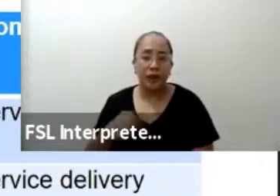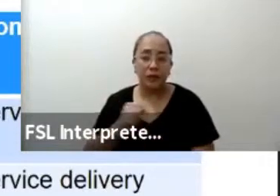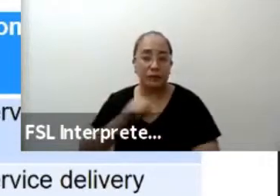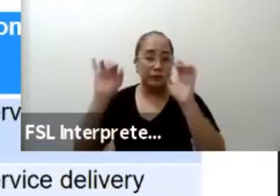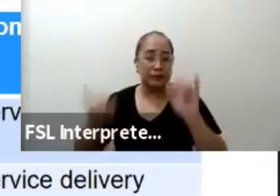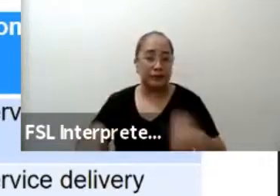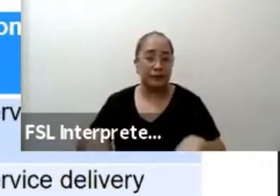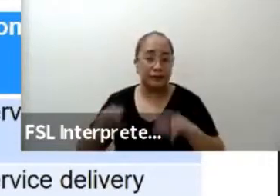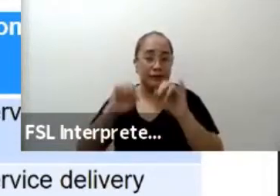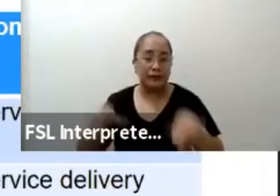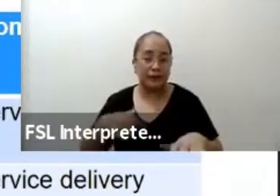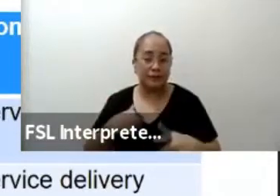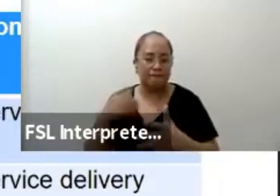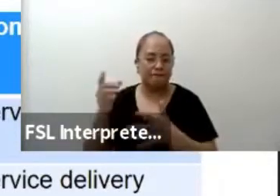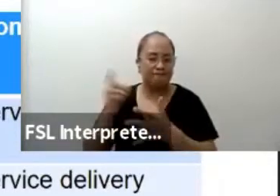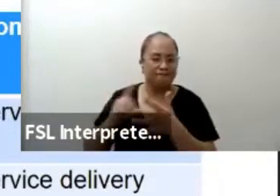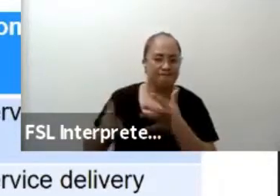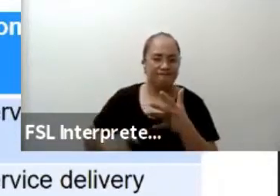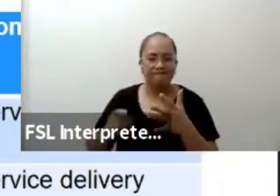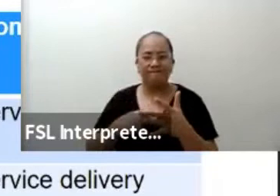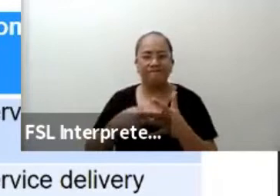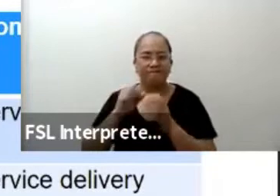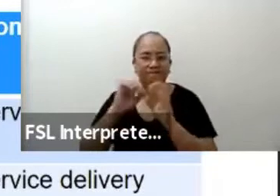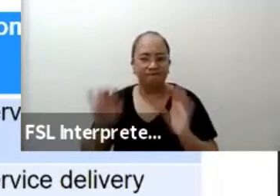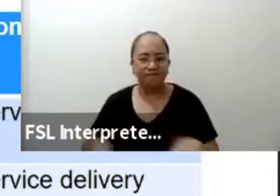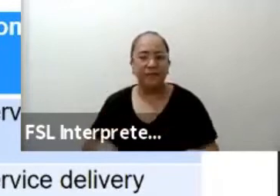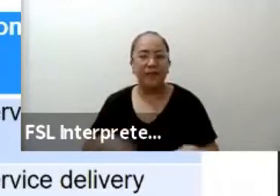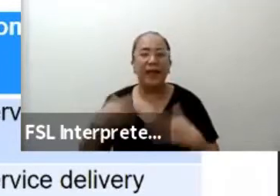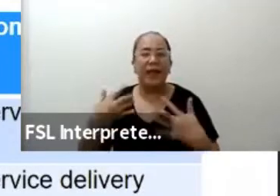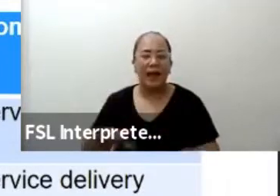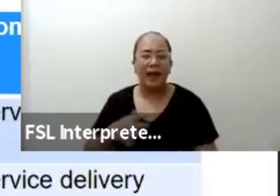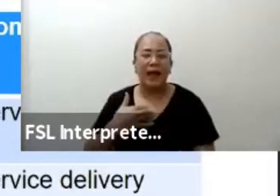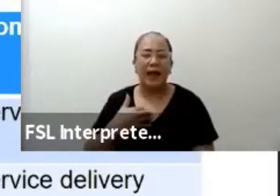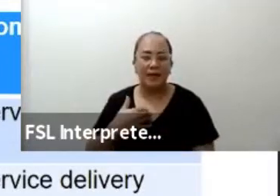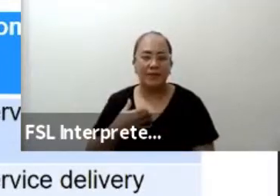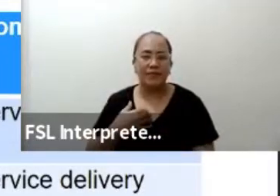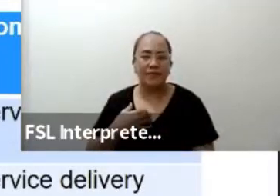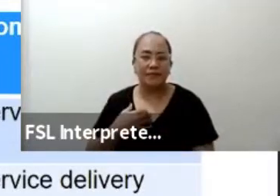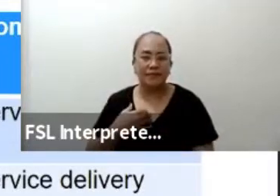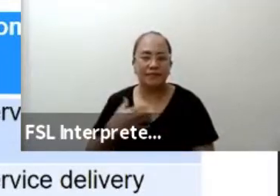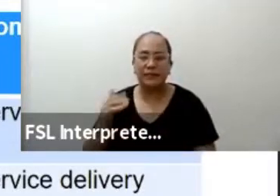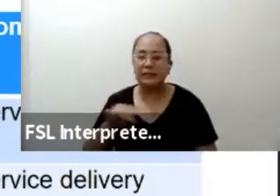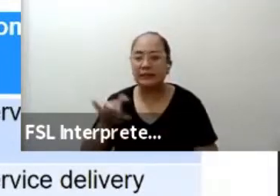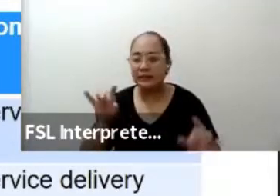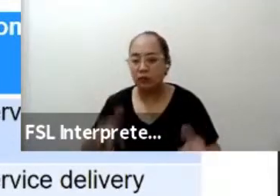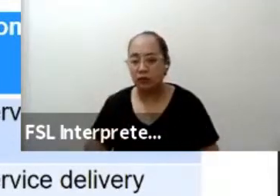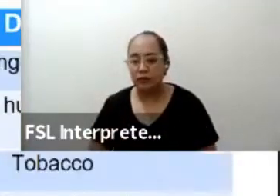is, the design of our system has it in our laws.